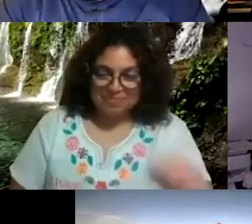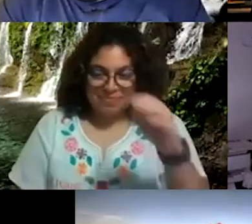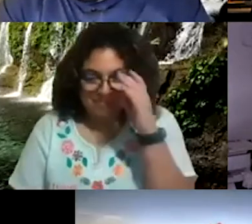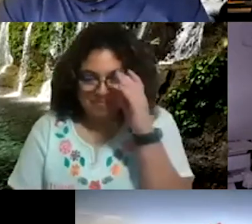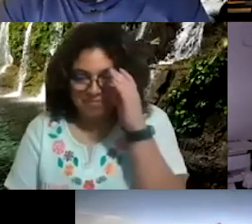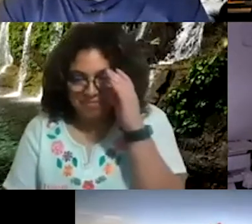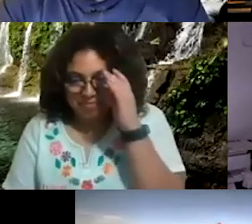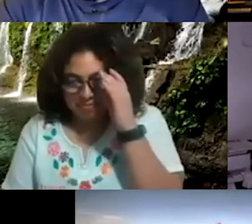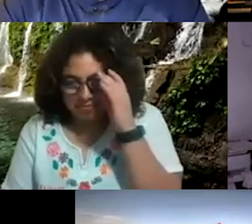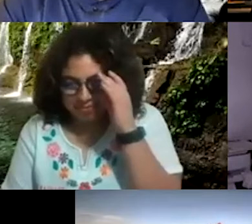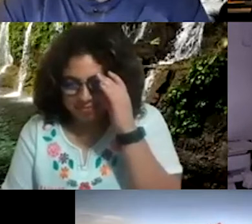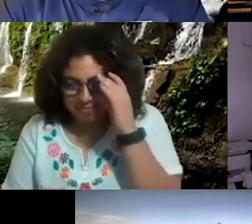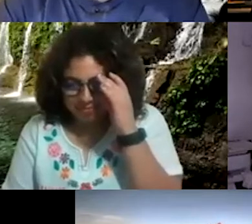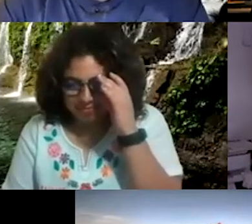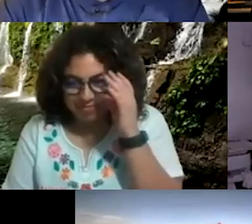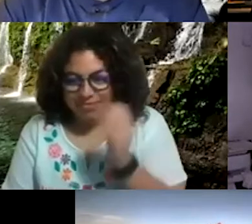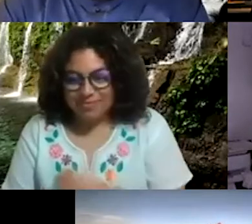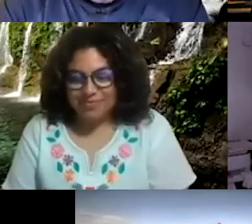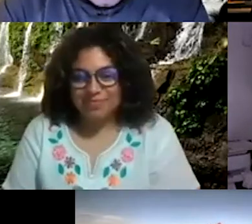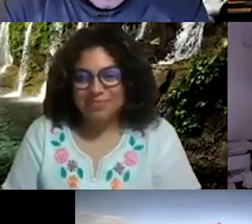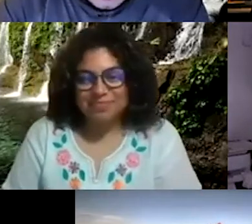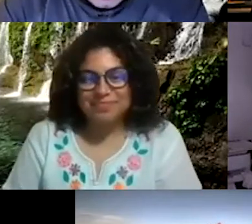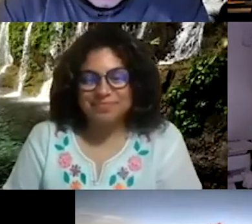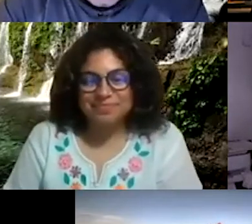thanks, Marcos. Stephanie.